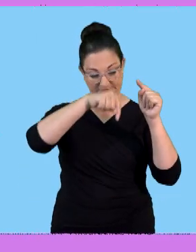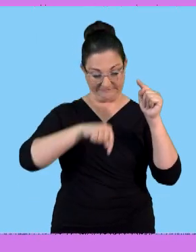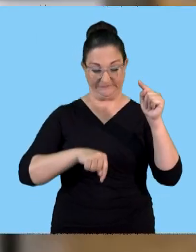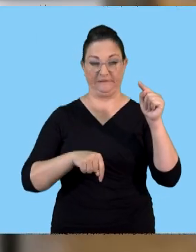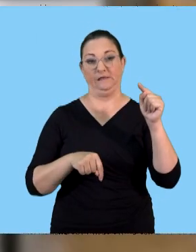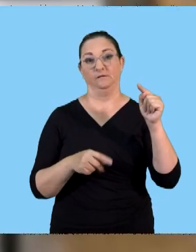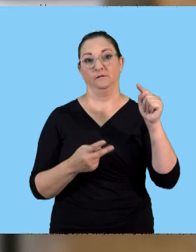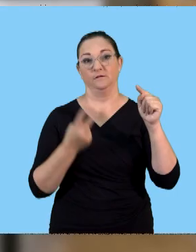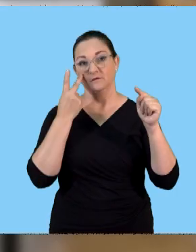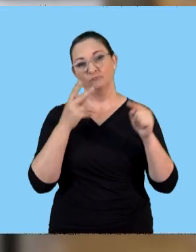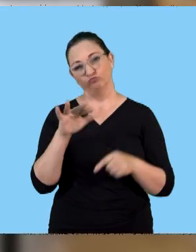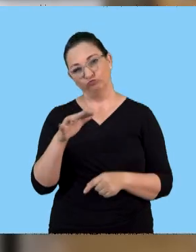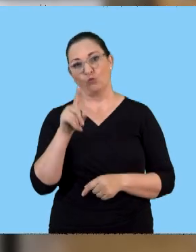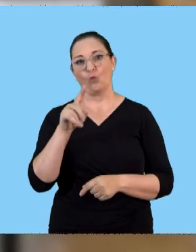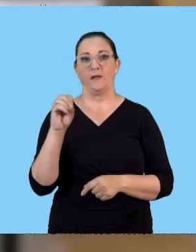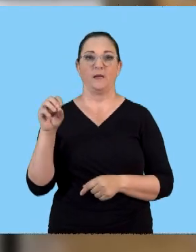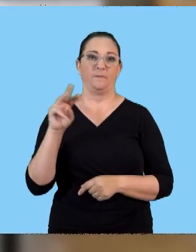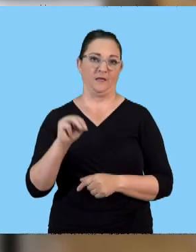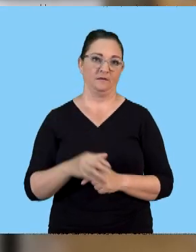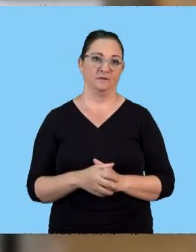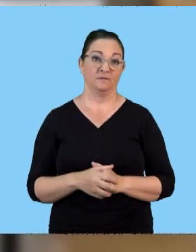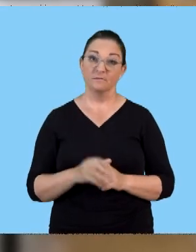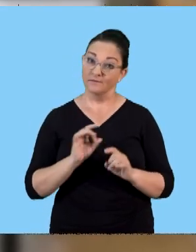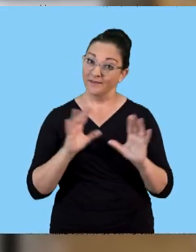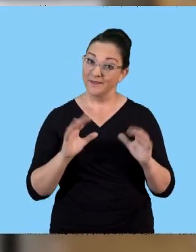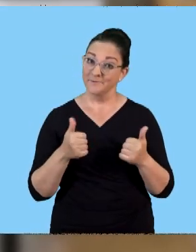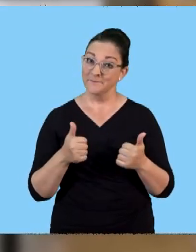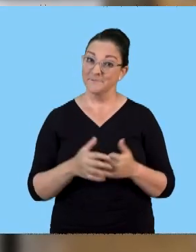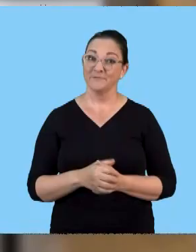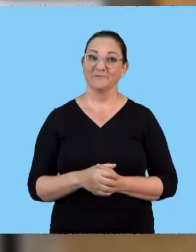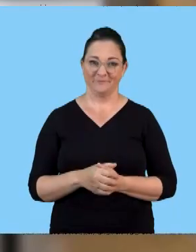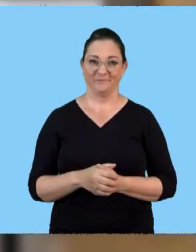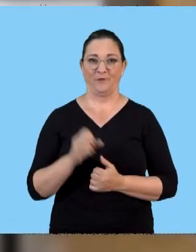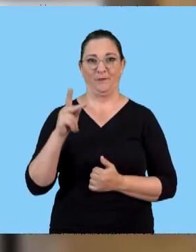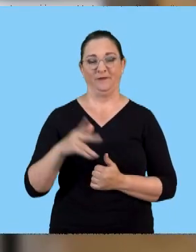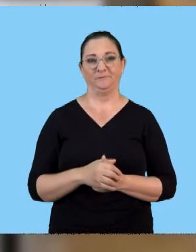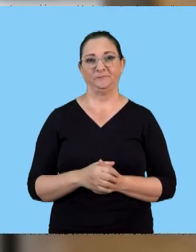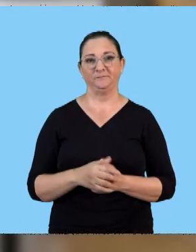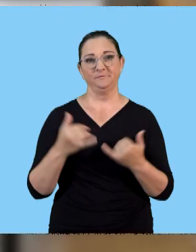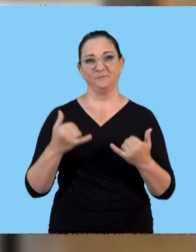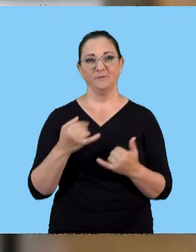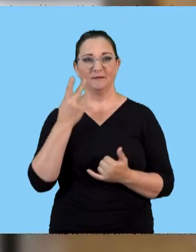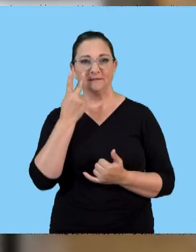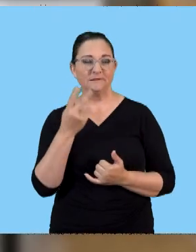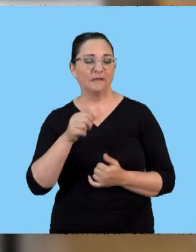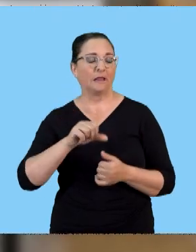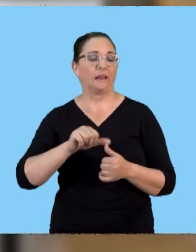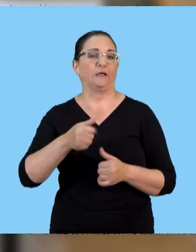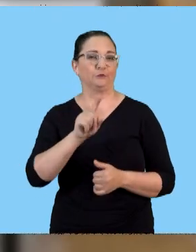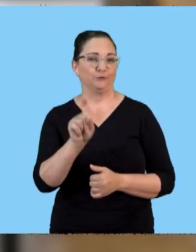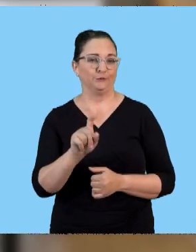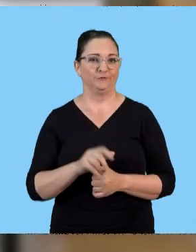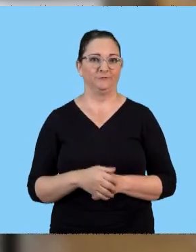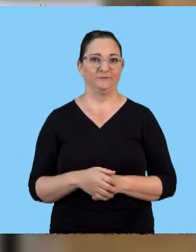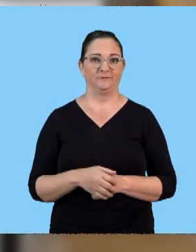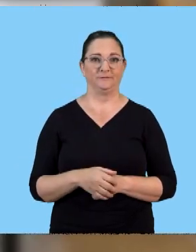will be approximately 100 meters. Guys, are we clear? All right, let's look at our next question.